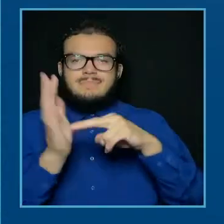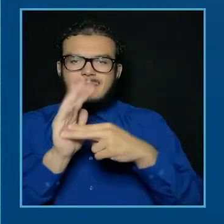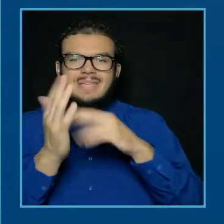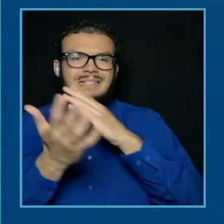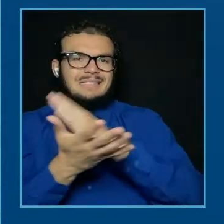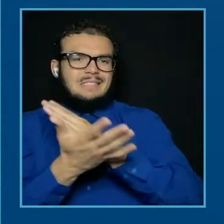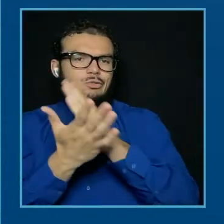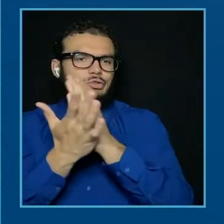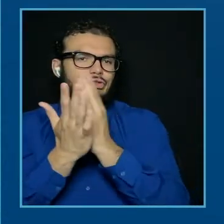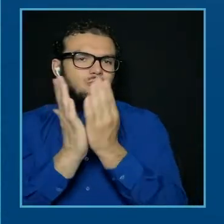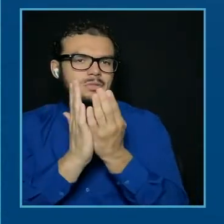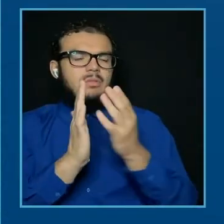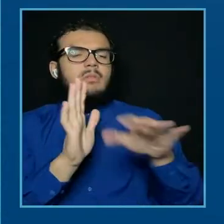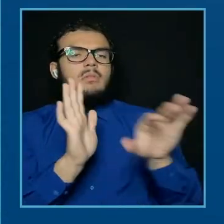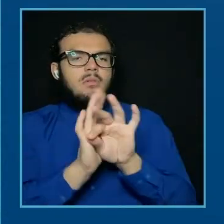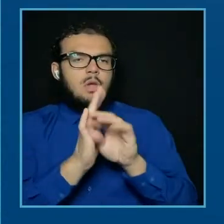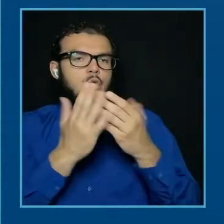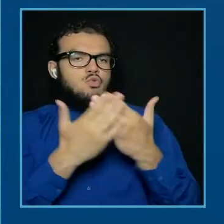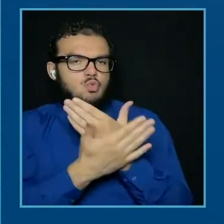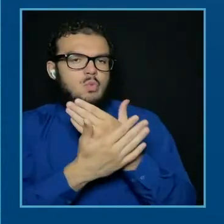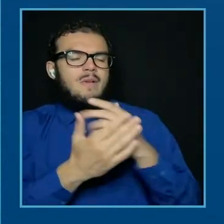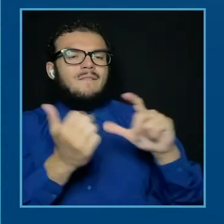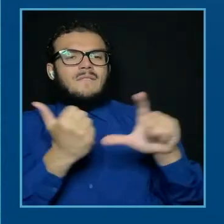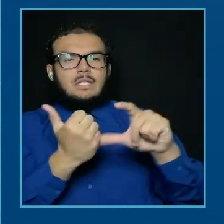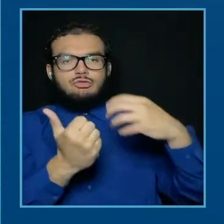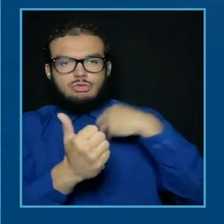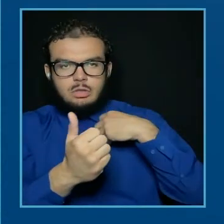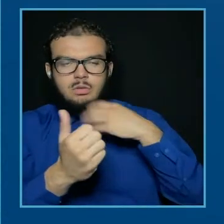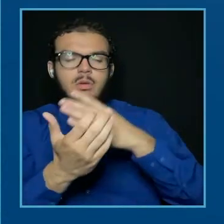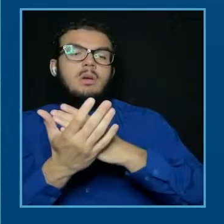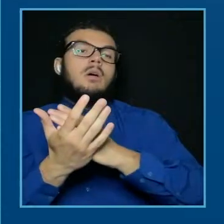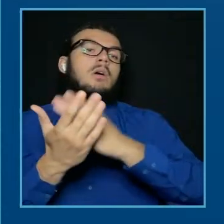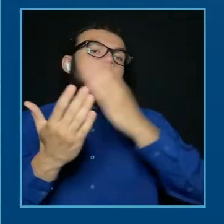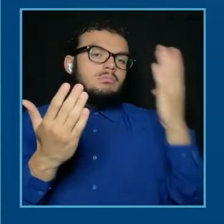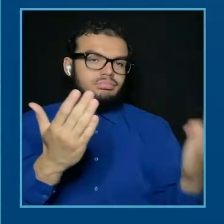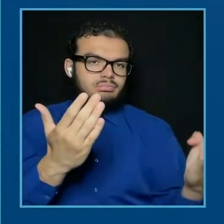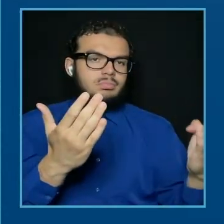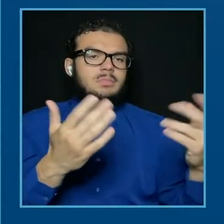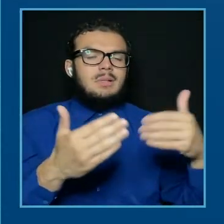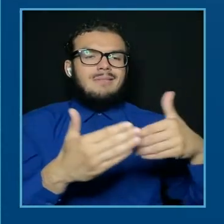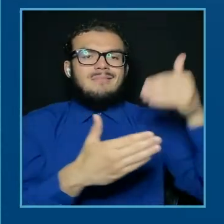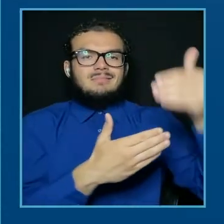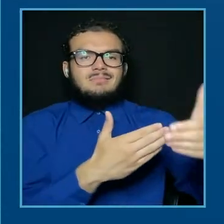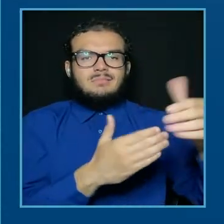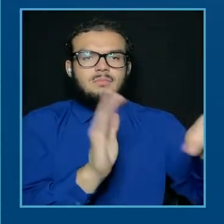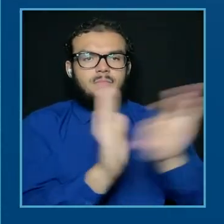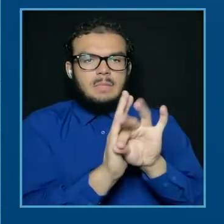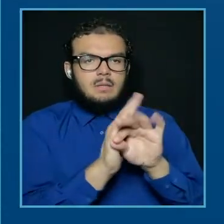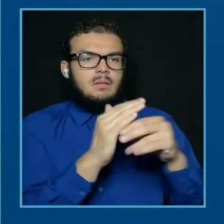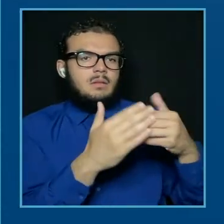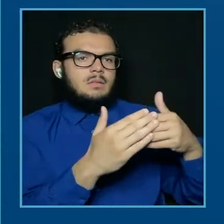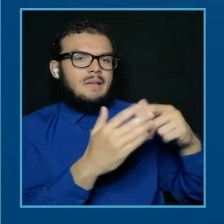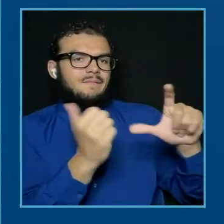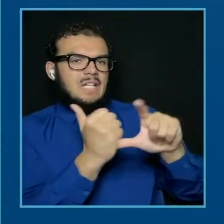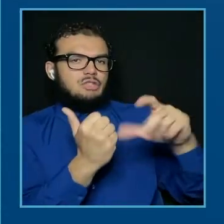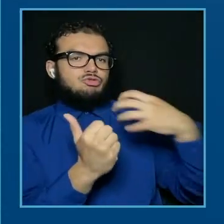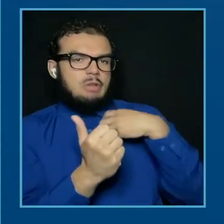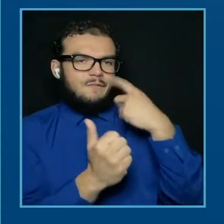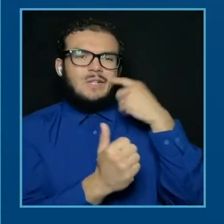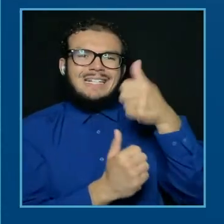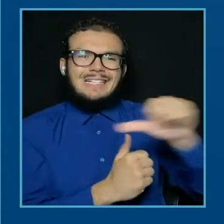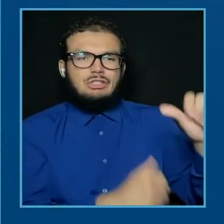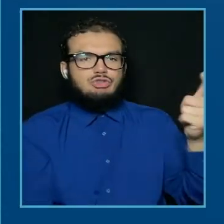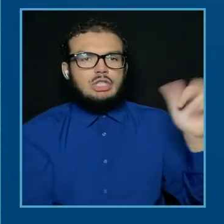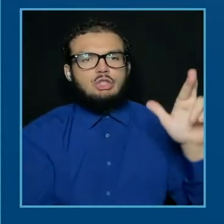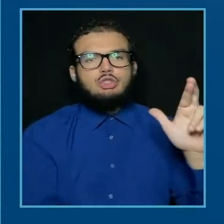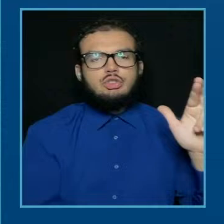to elect the male vice chair and then a series of ballots to elect the vice chair of any gender.